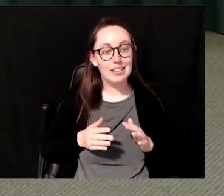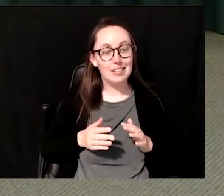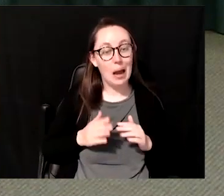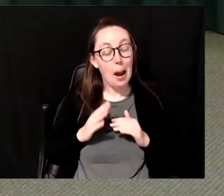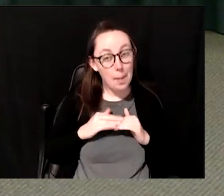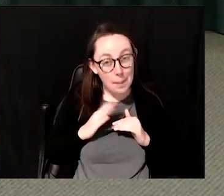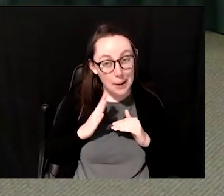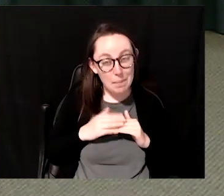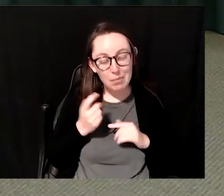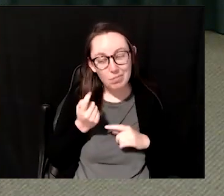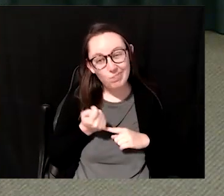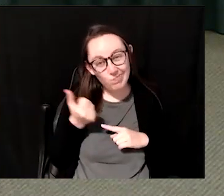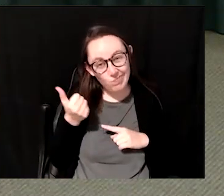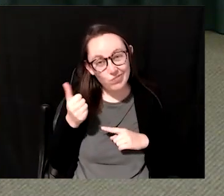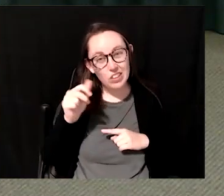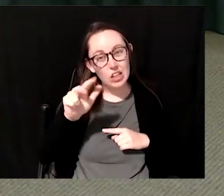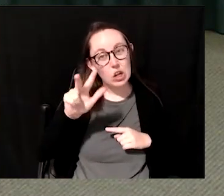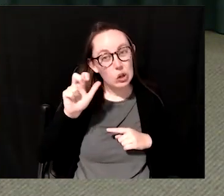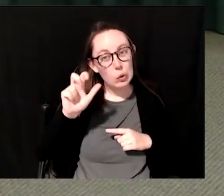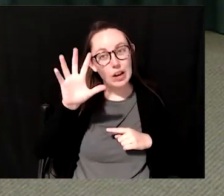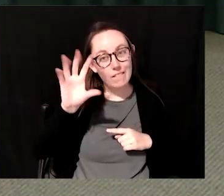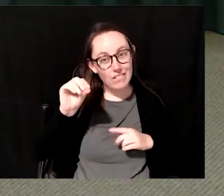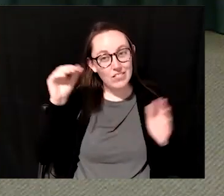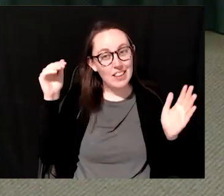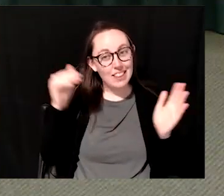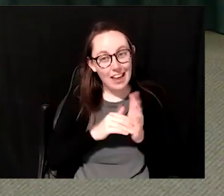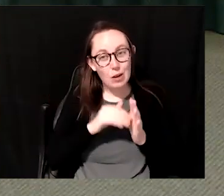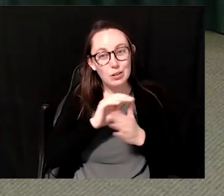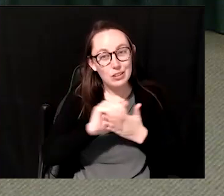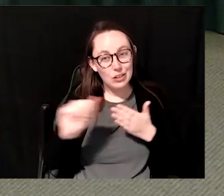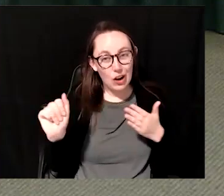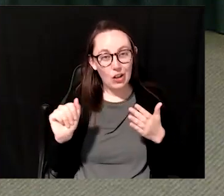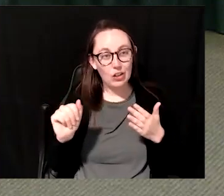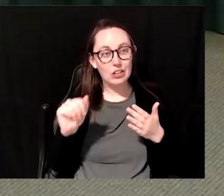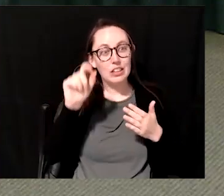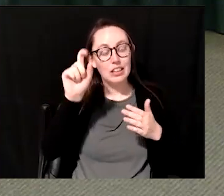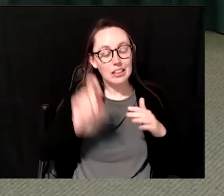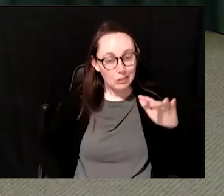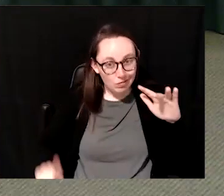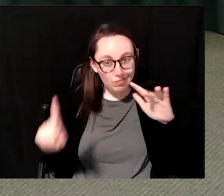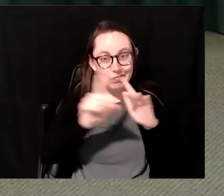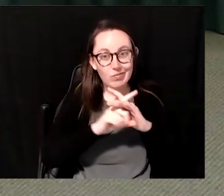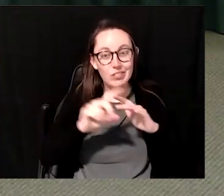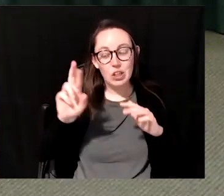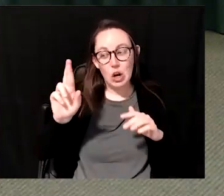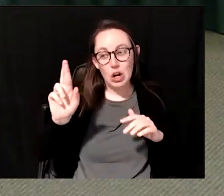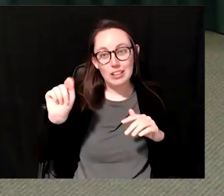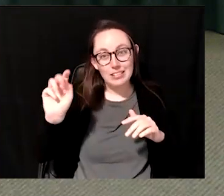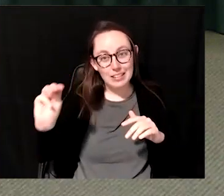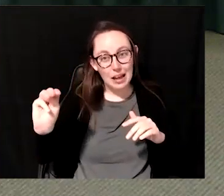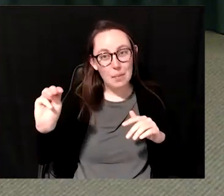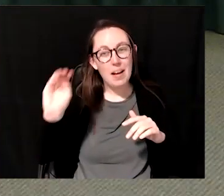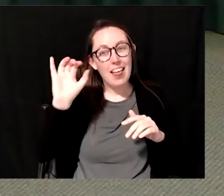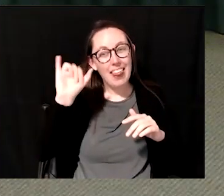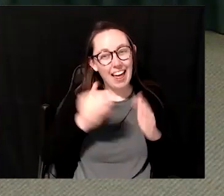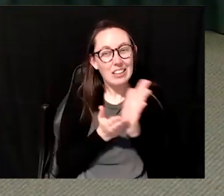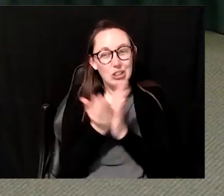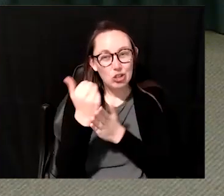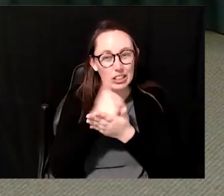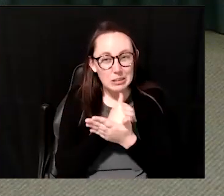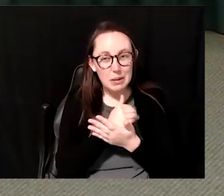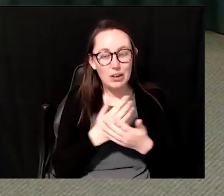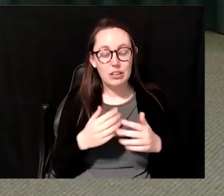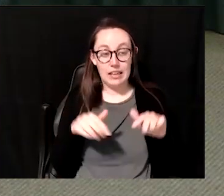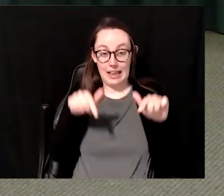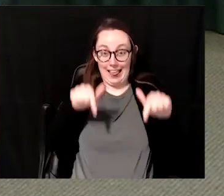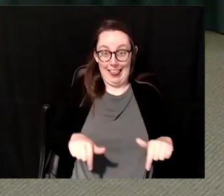away the 350 000 here and bring it up before town meeting that's transparency what happened here isn't